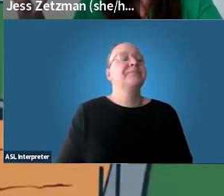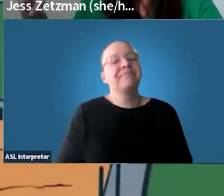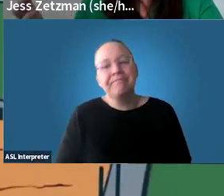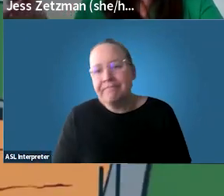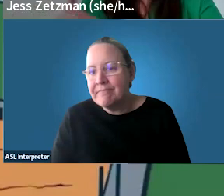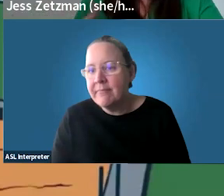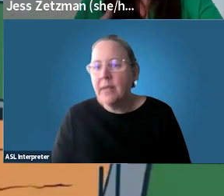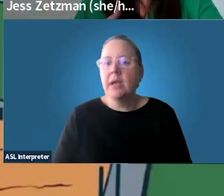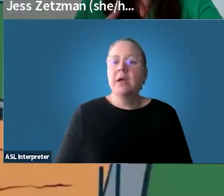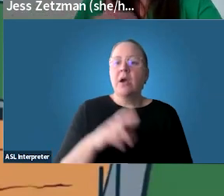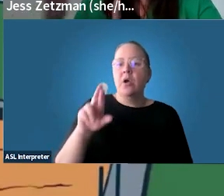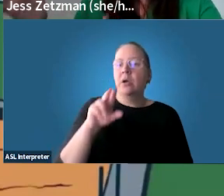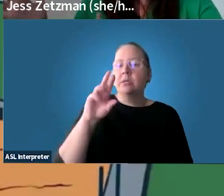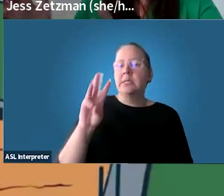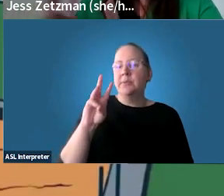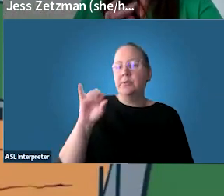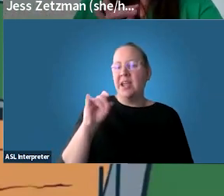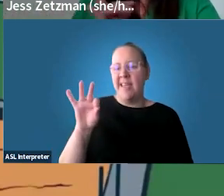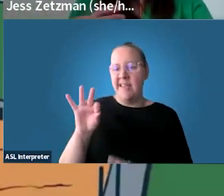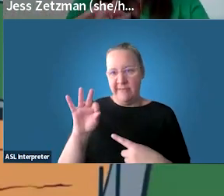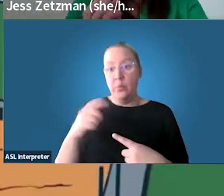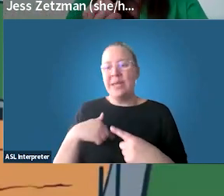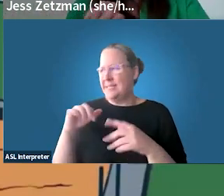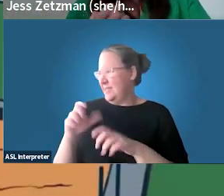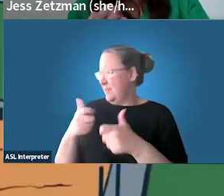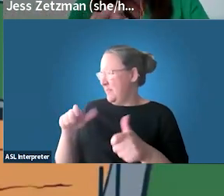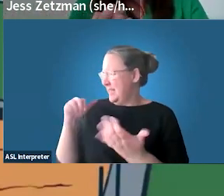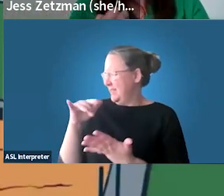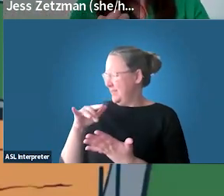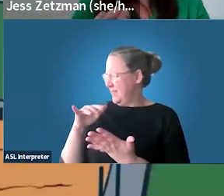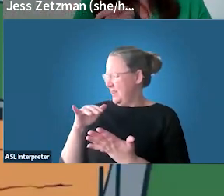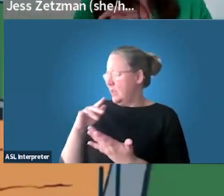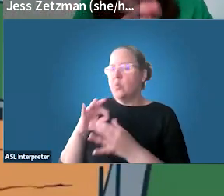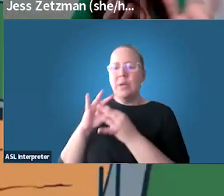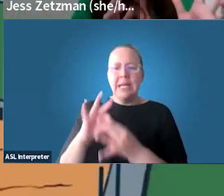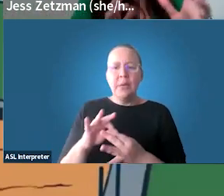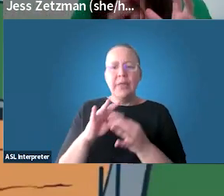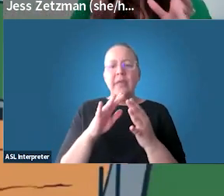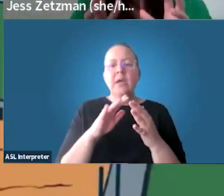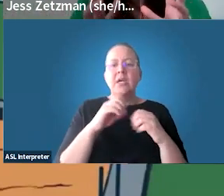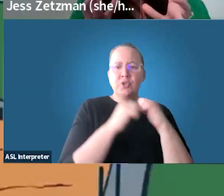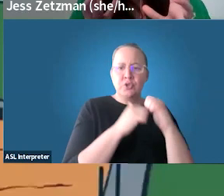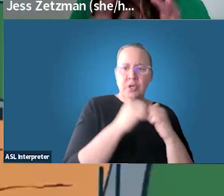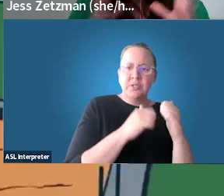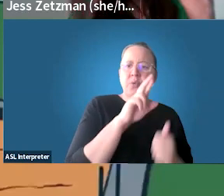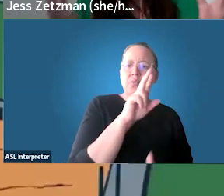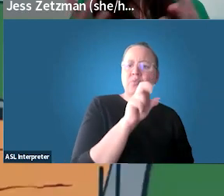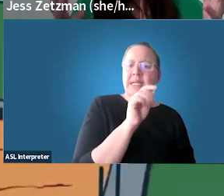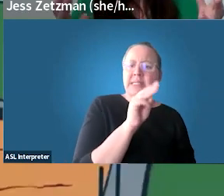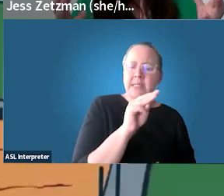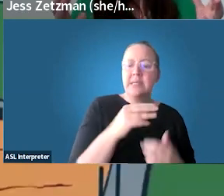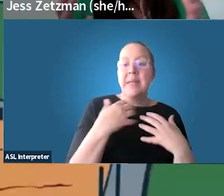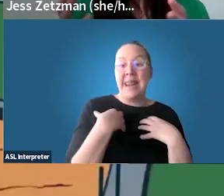at RWJF is we did a big study. I think we shared with ComNet folks around the connection between structural racism and health